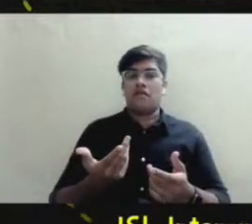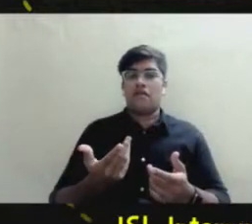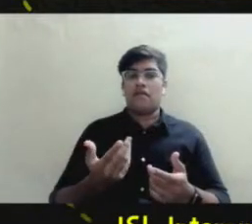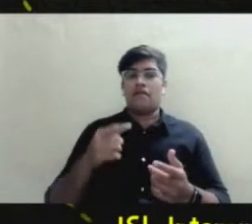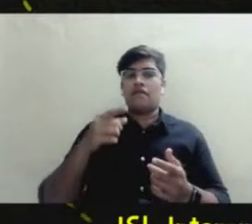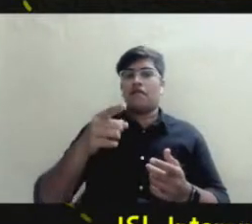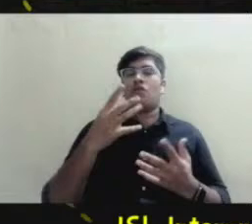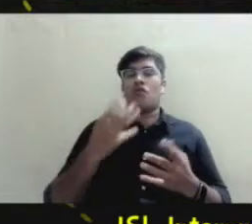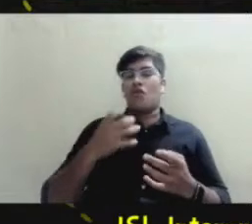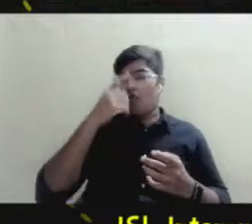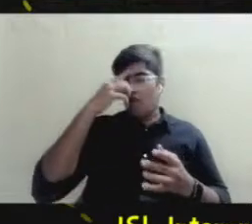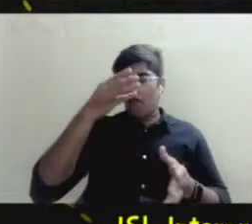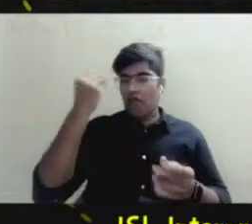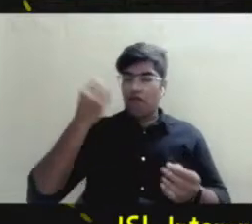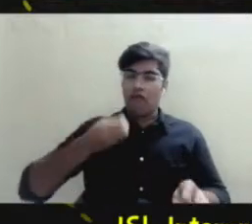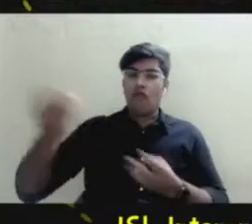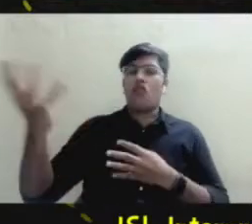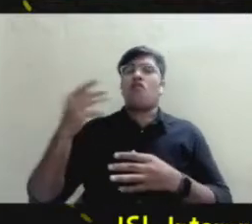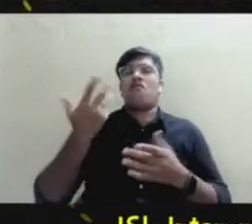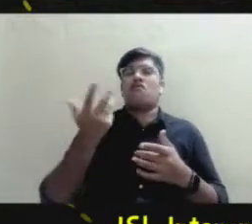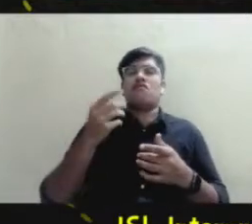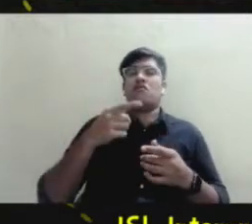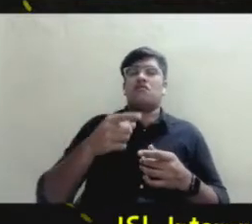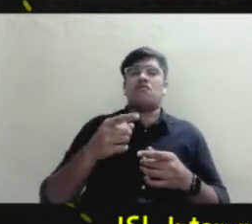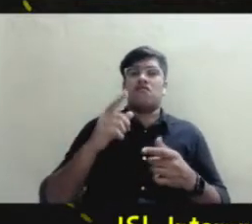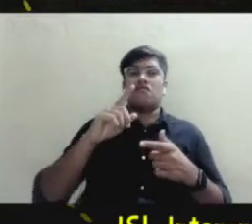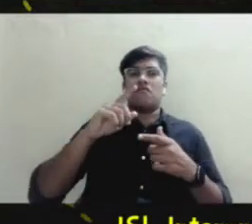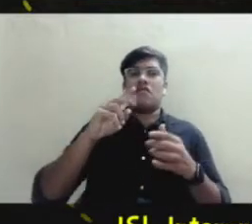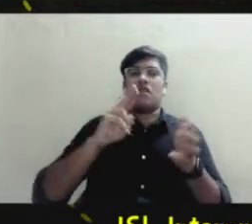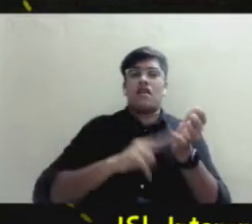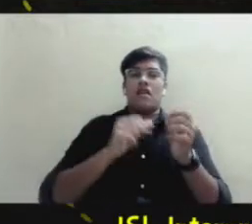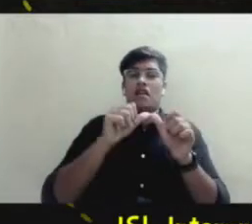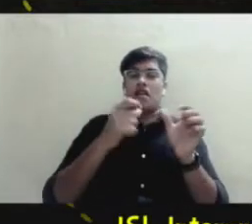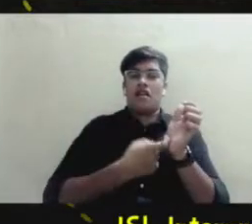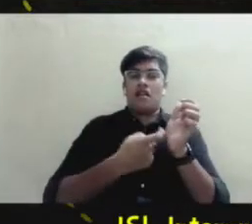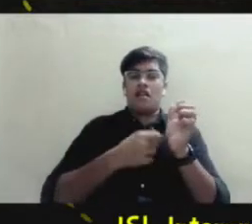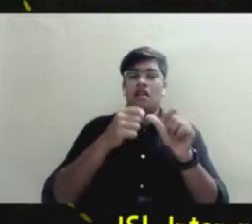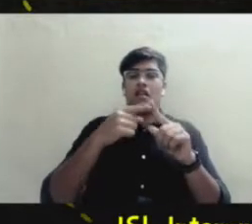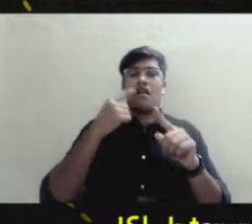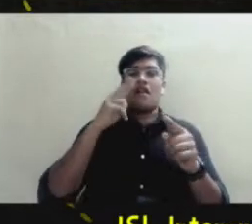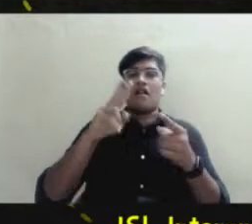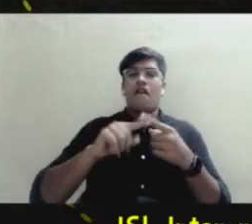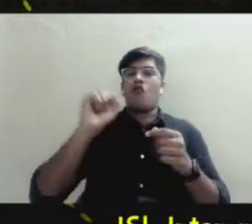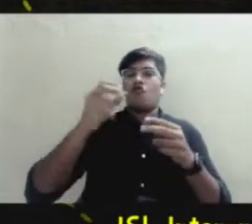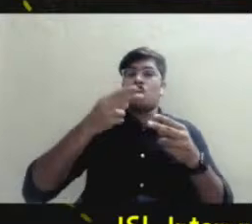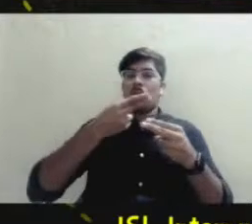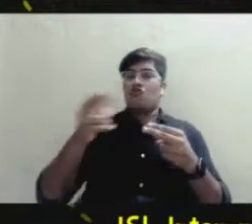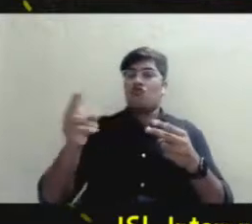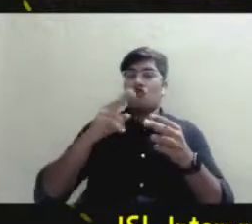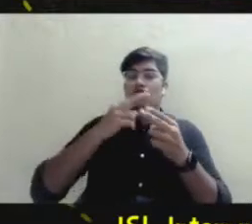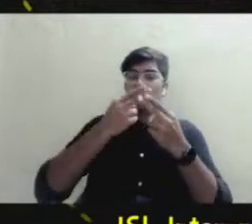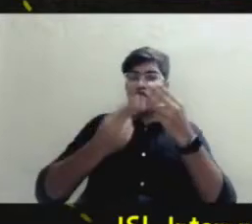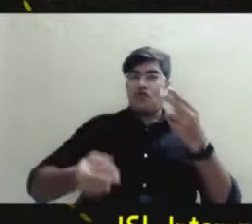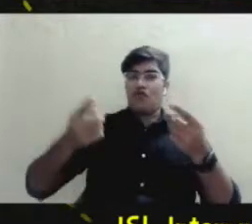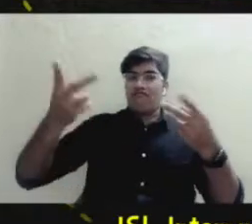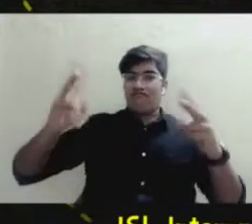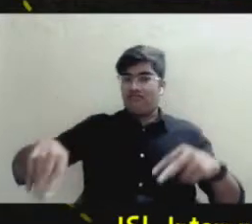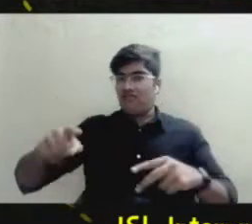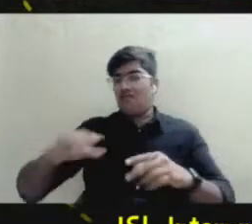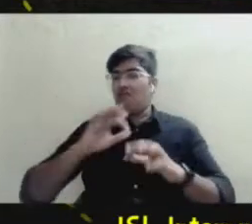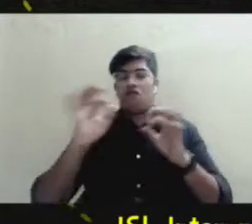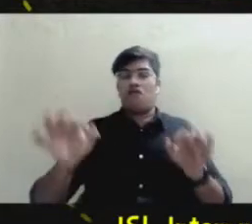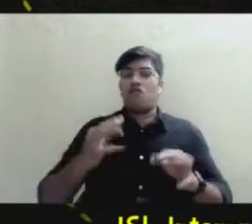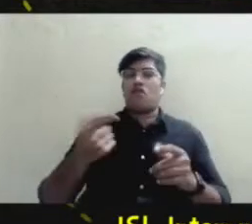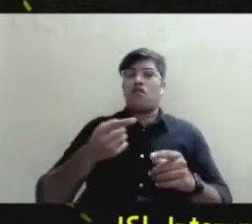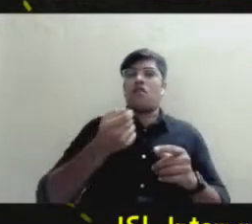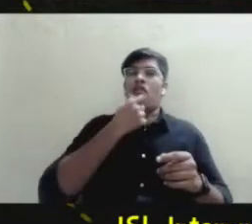seemed such a unnecessary thing to take away from the story and have me staring into space or smiling into space